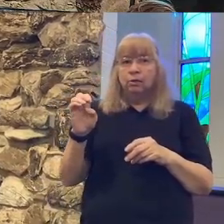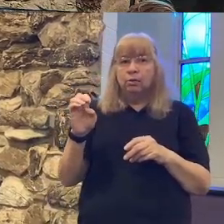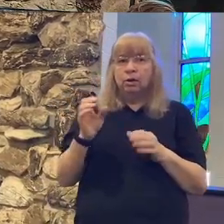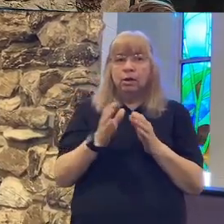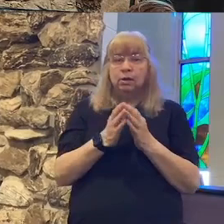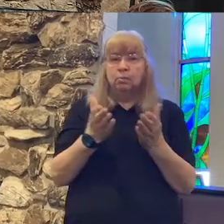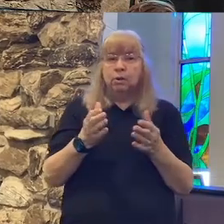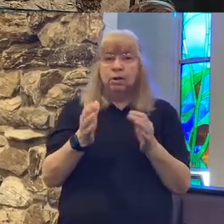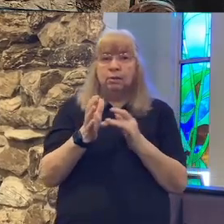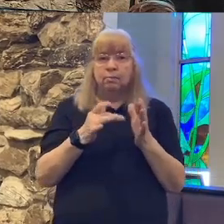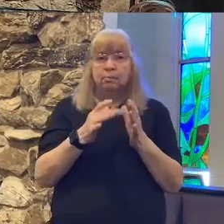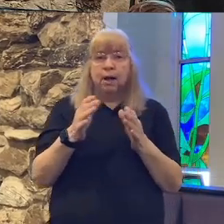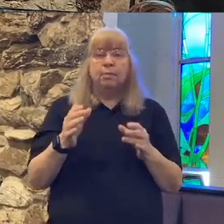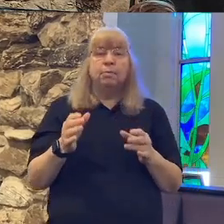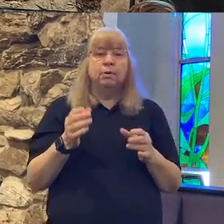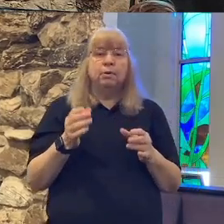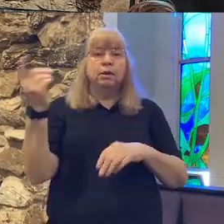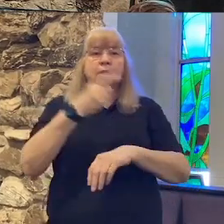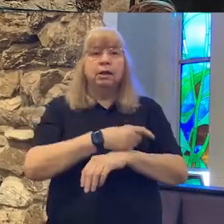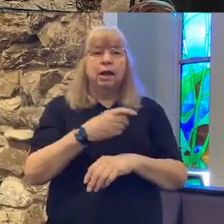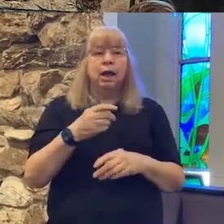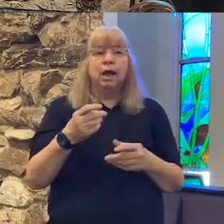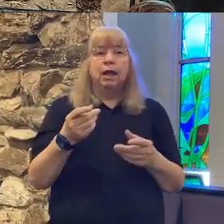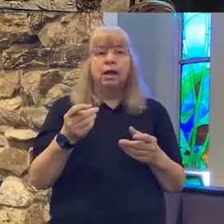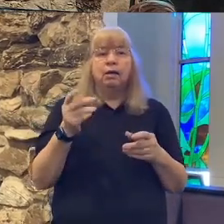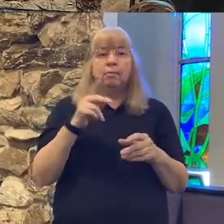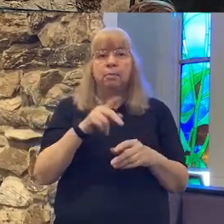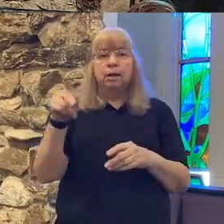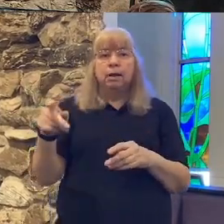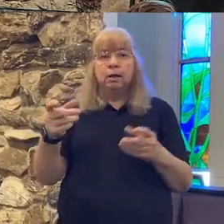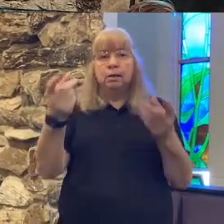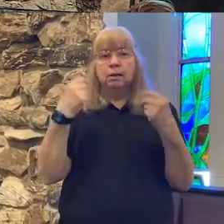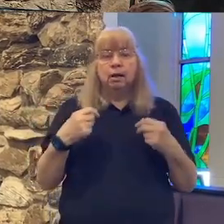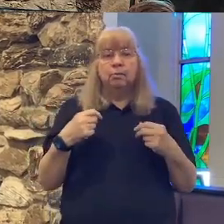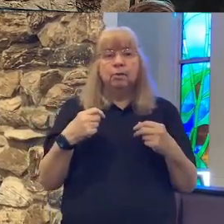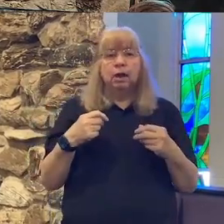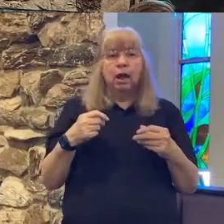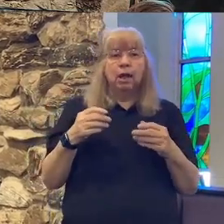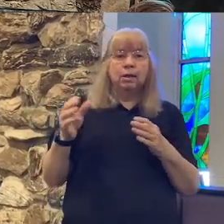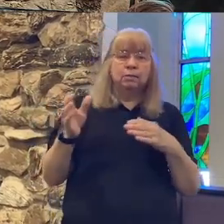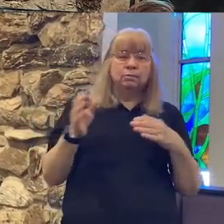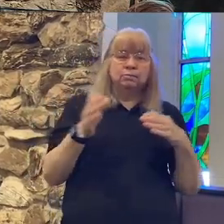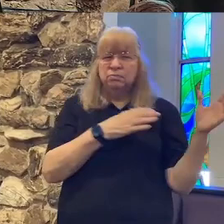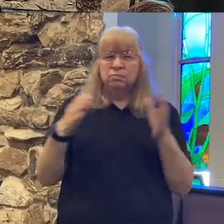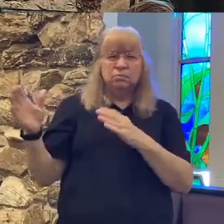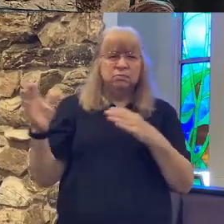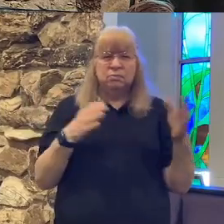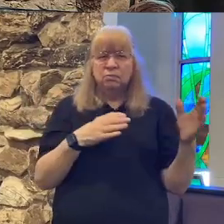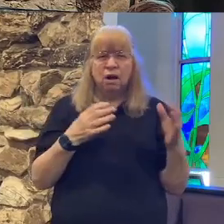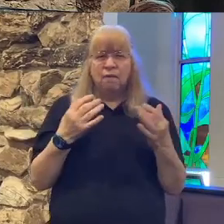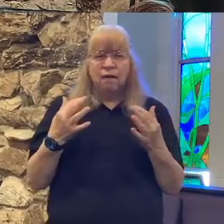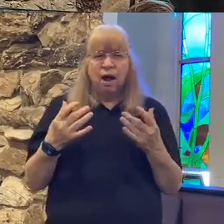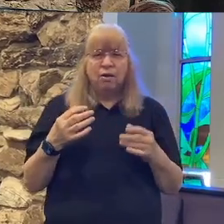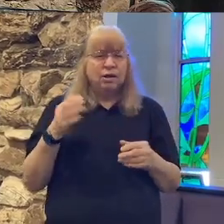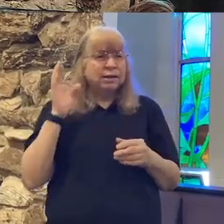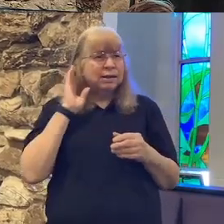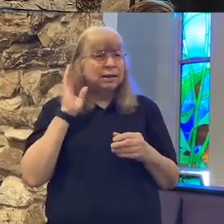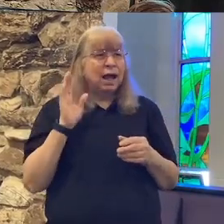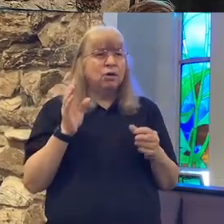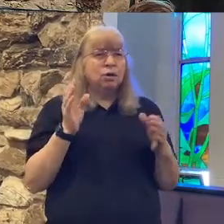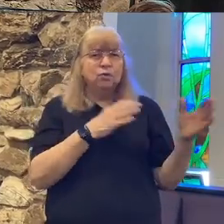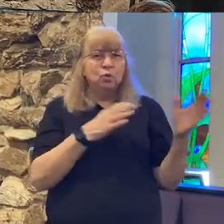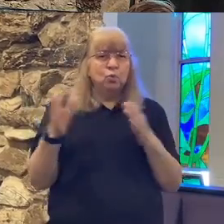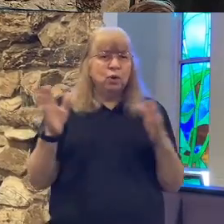Pentecost comes as a raging fire. It's the wind, the sound of a wind of a raging